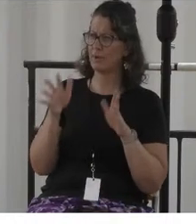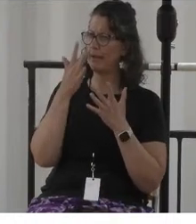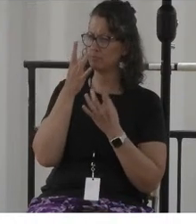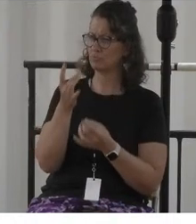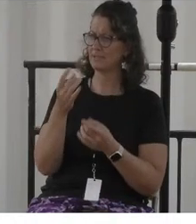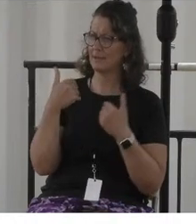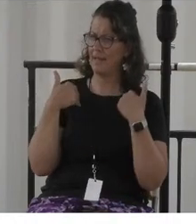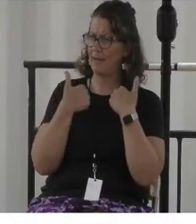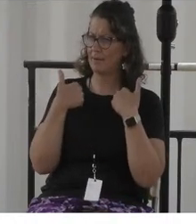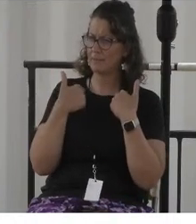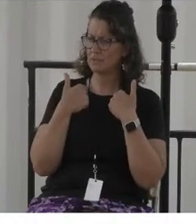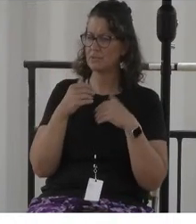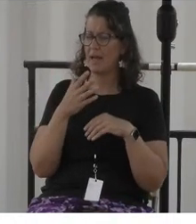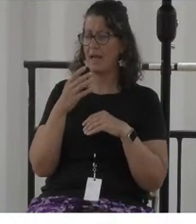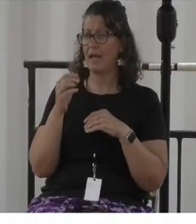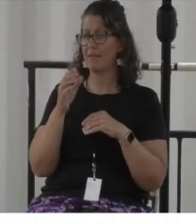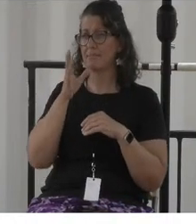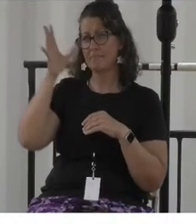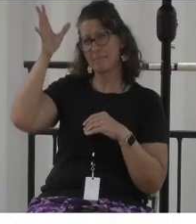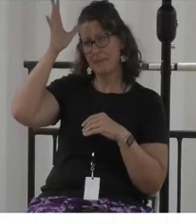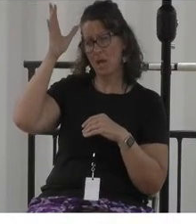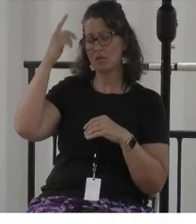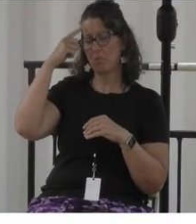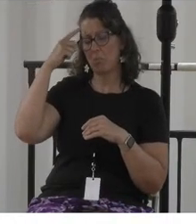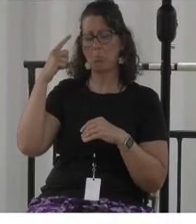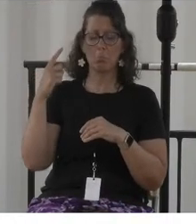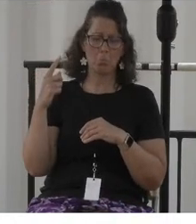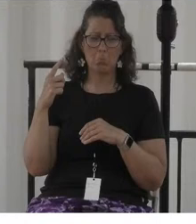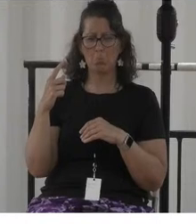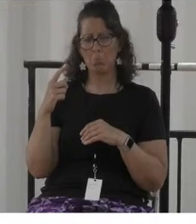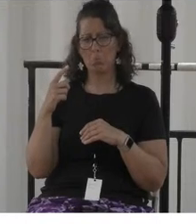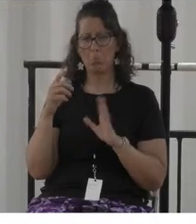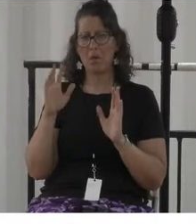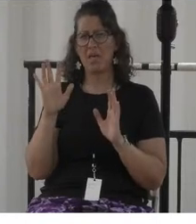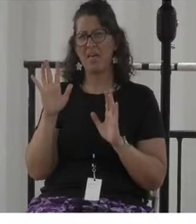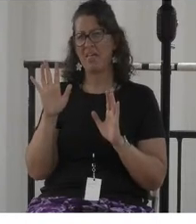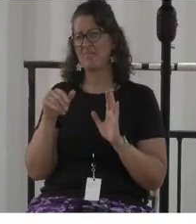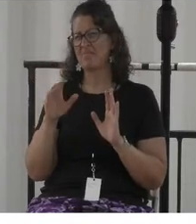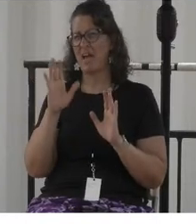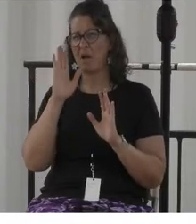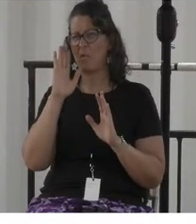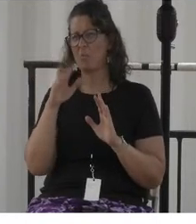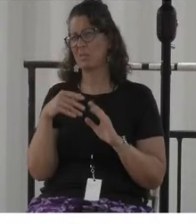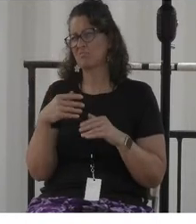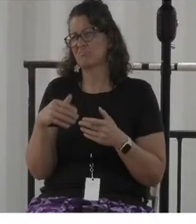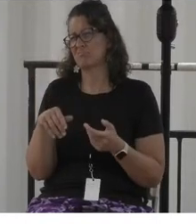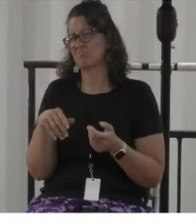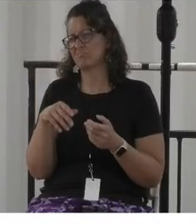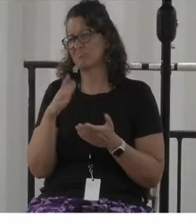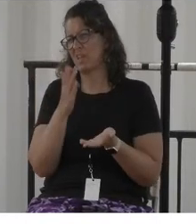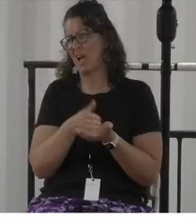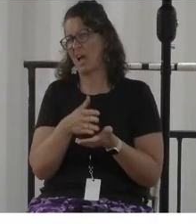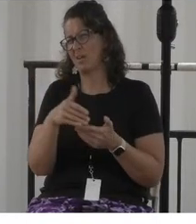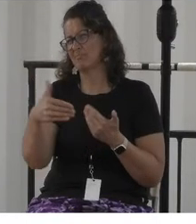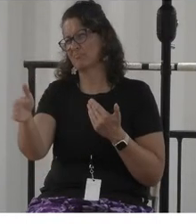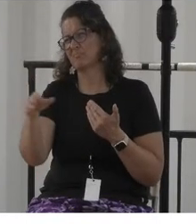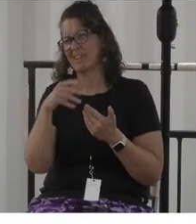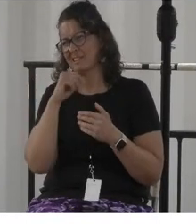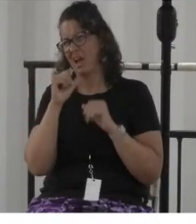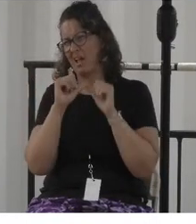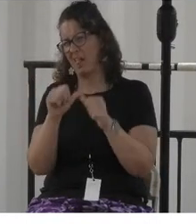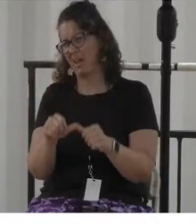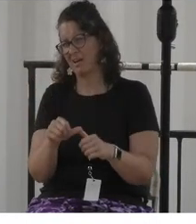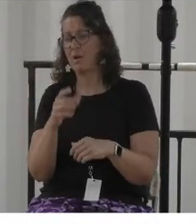in animals and their parents kind of think it's a passing phase. What encouraged you and what gave